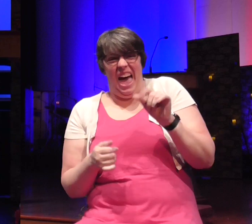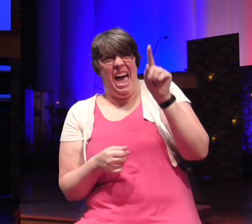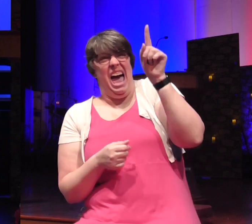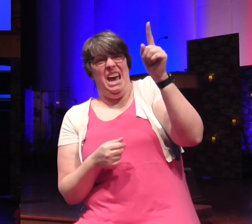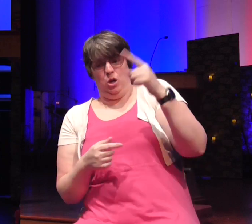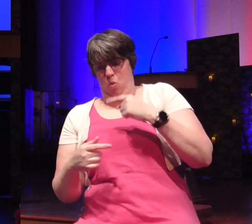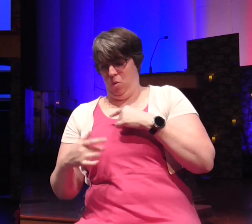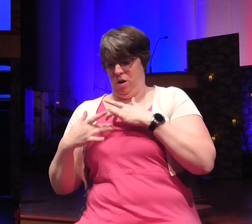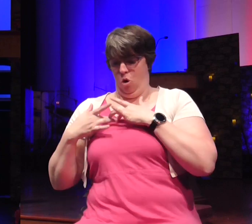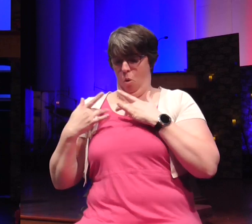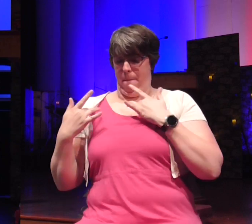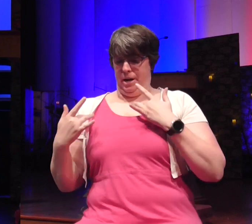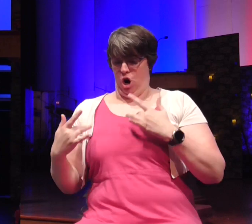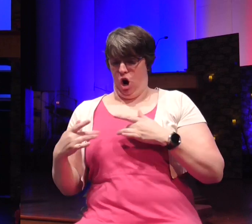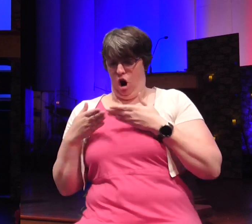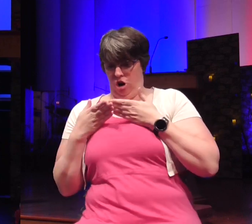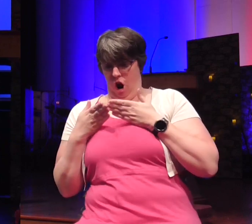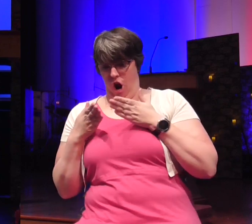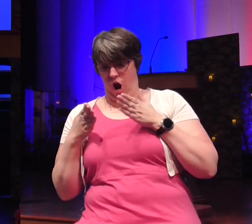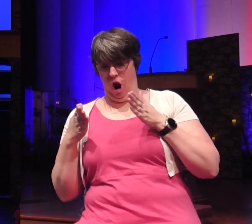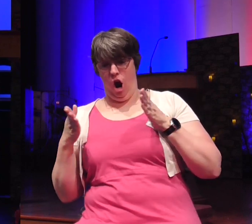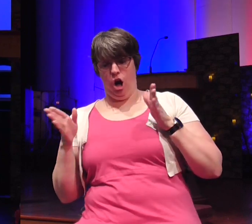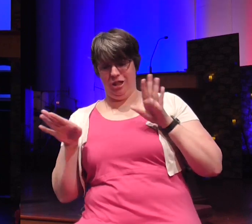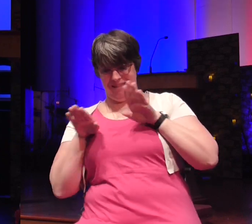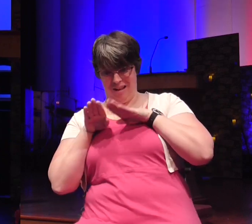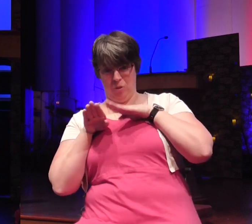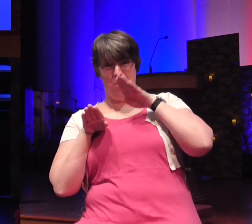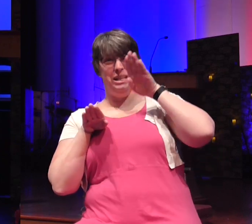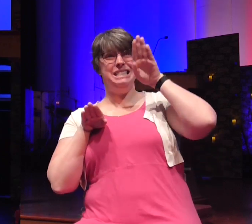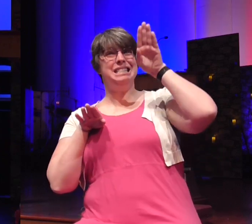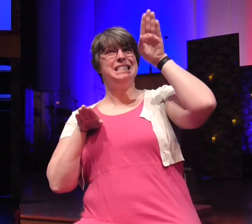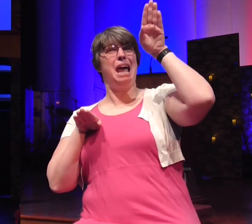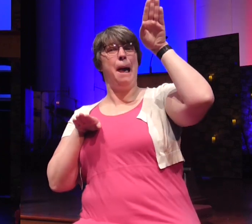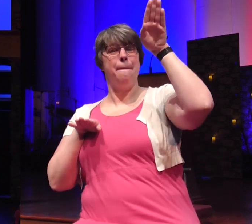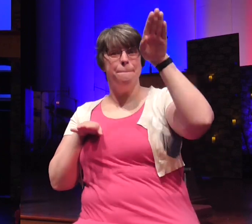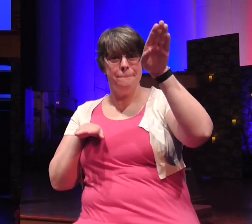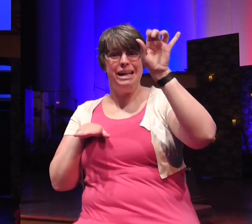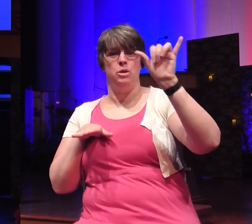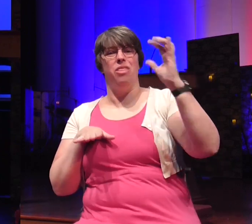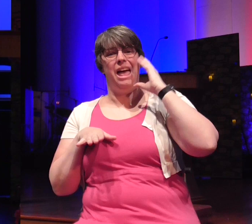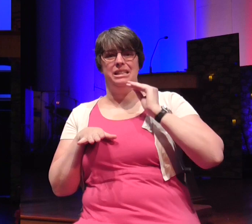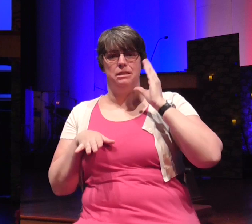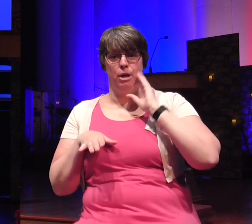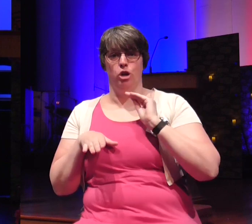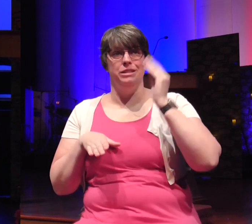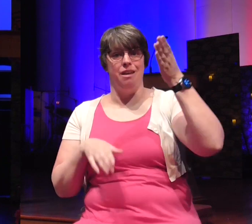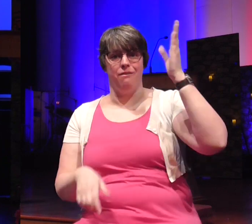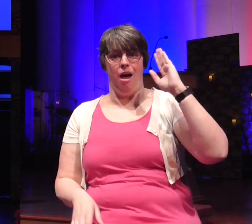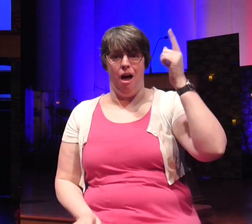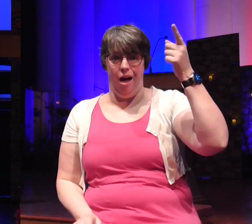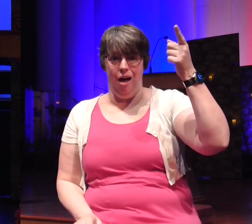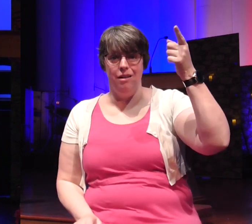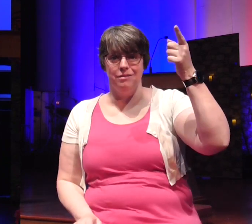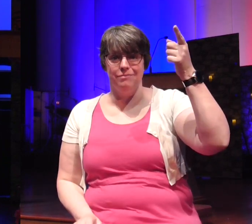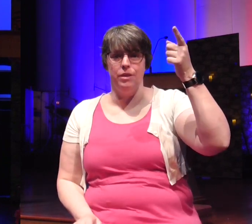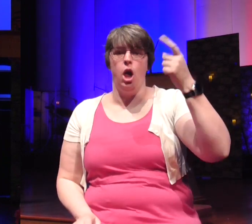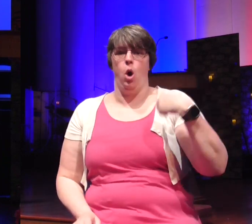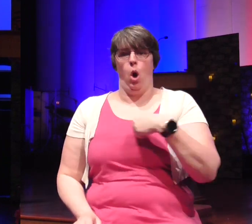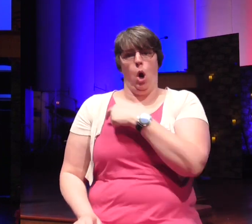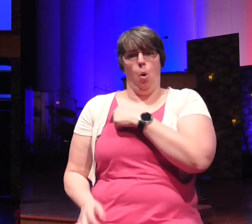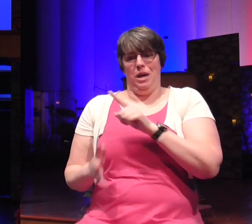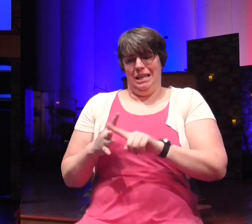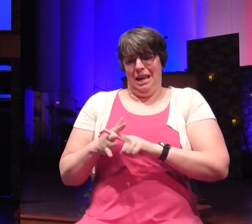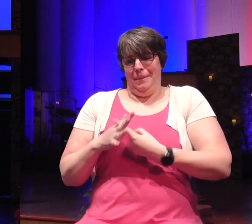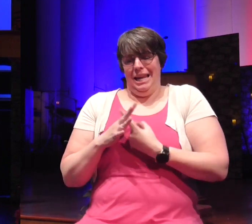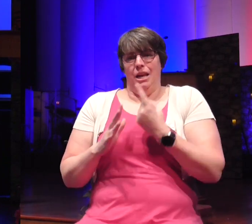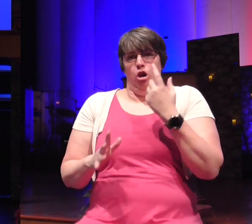heart, it's where we step into an immediate experience of the divine. And we begin to